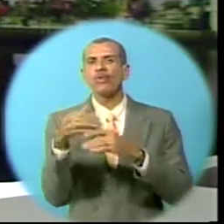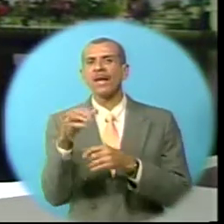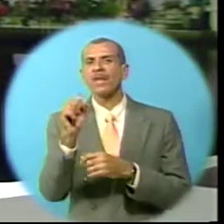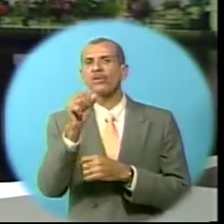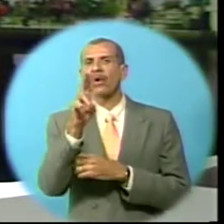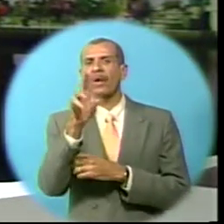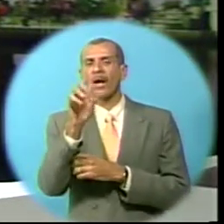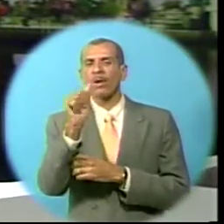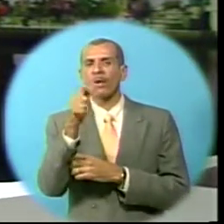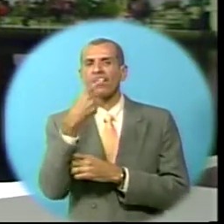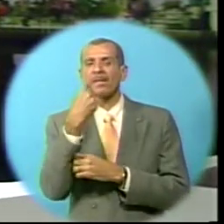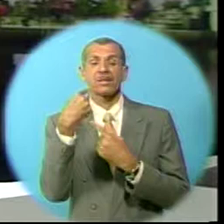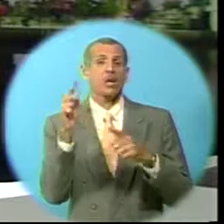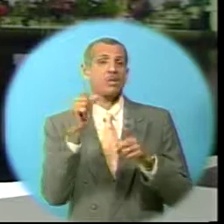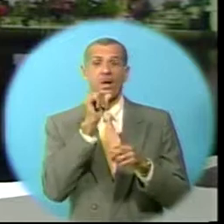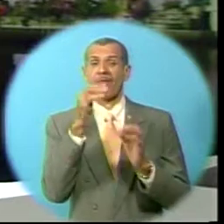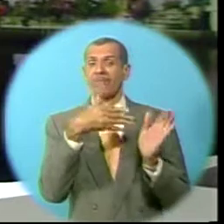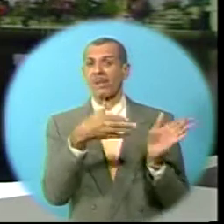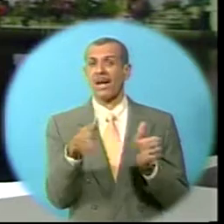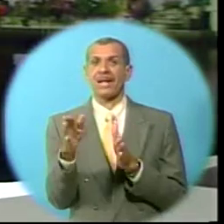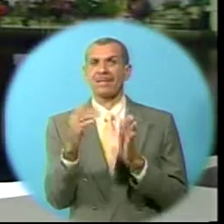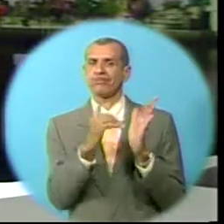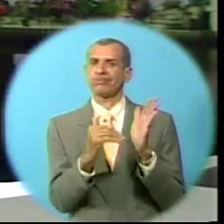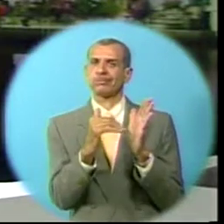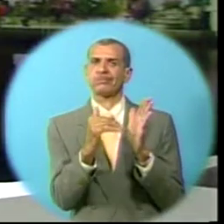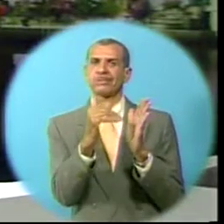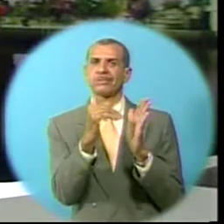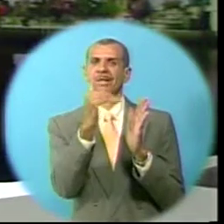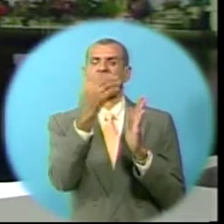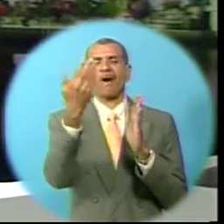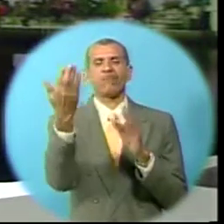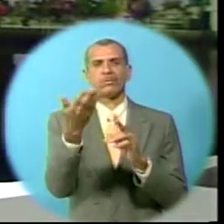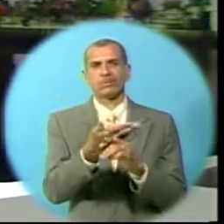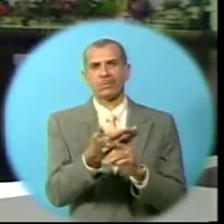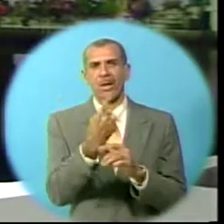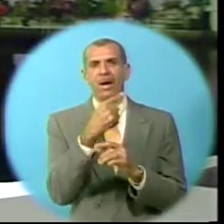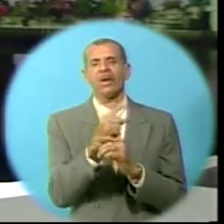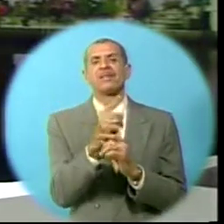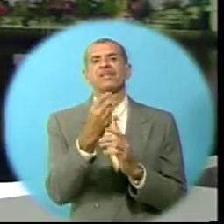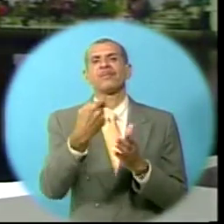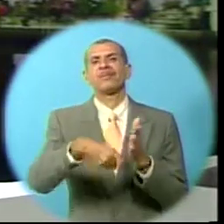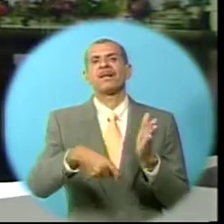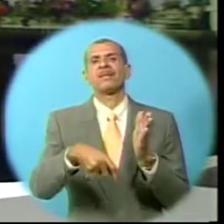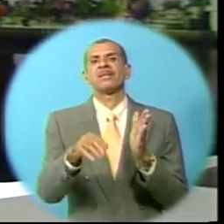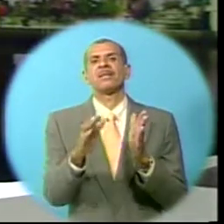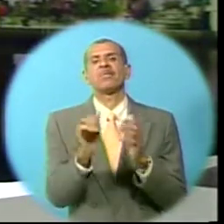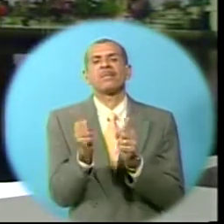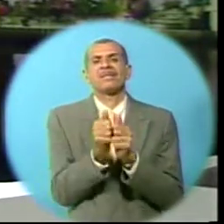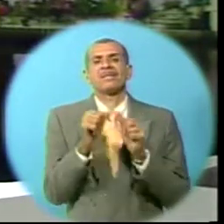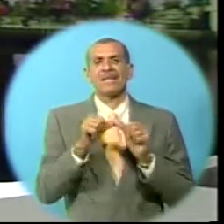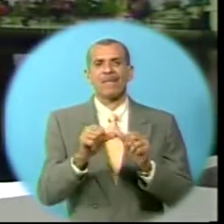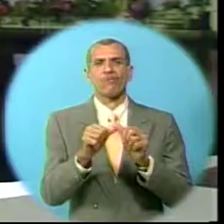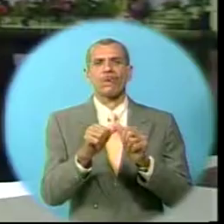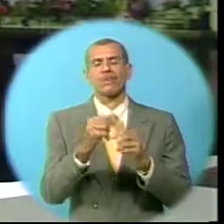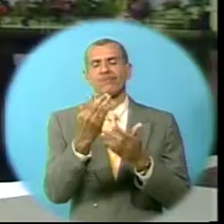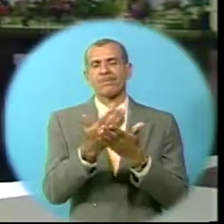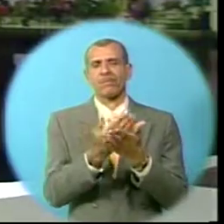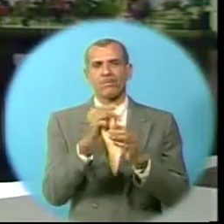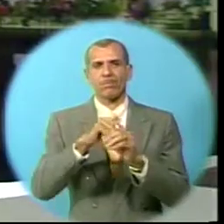has announced that it has no plans to increase prices or cut production, so the low oil prices should be with us for a little